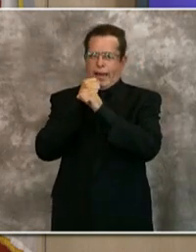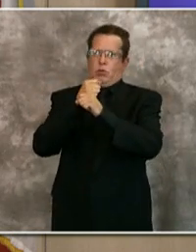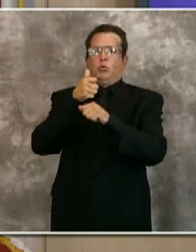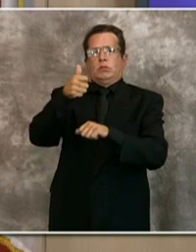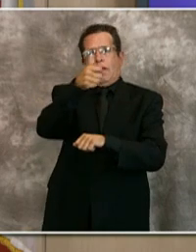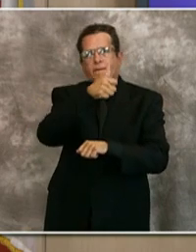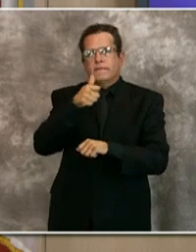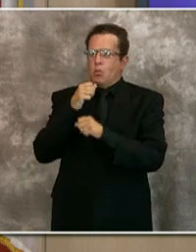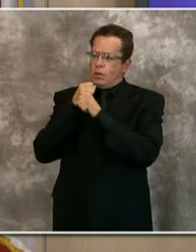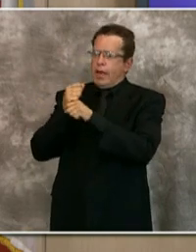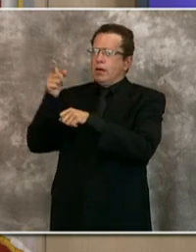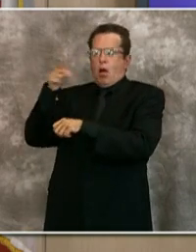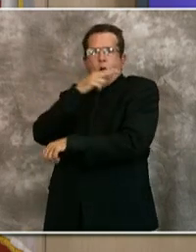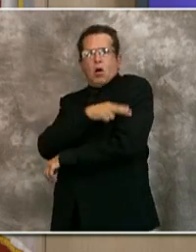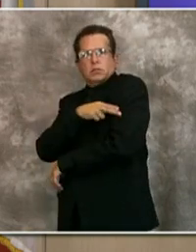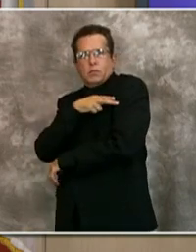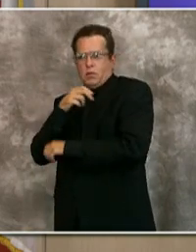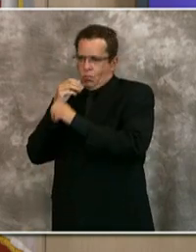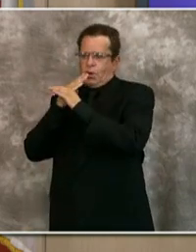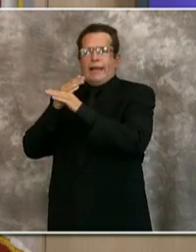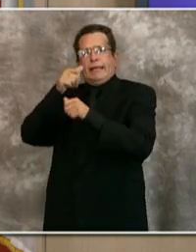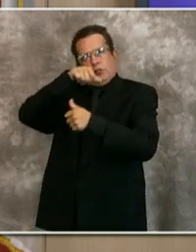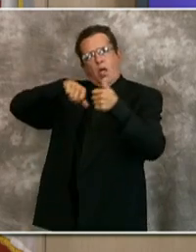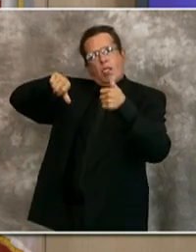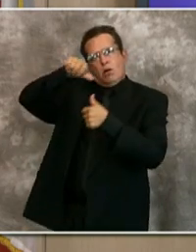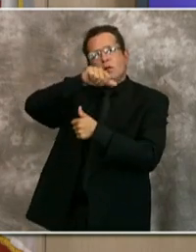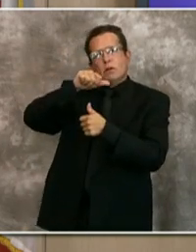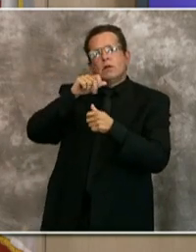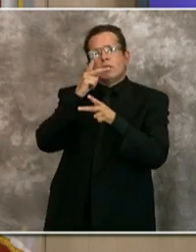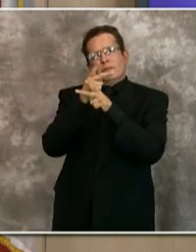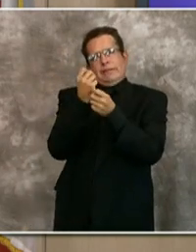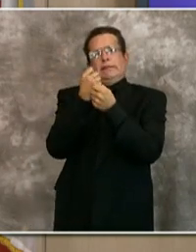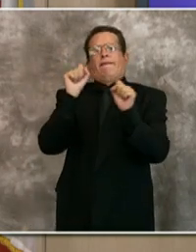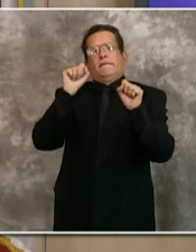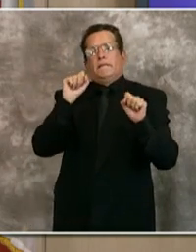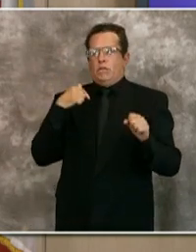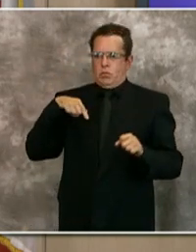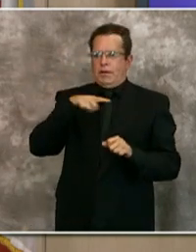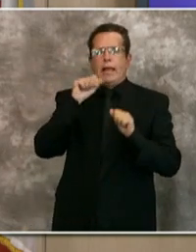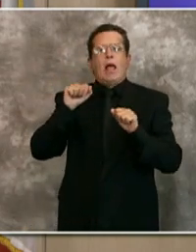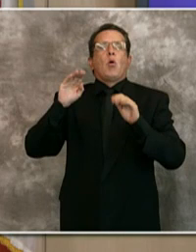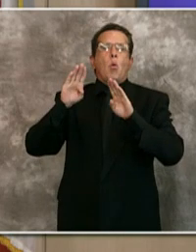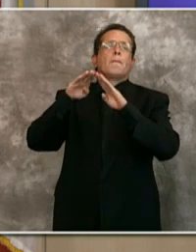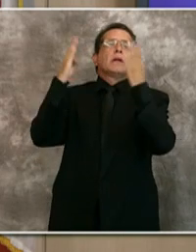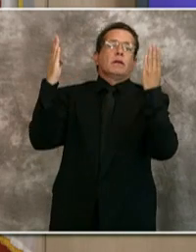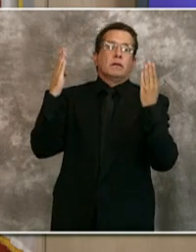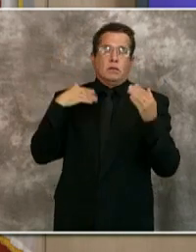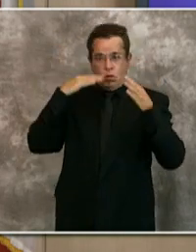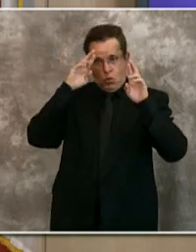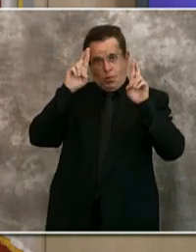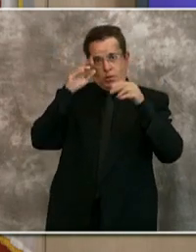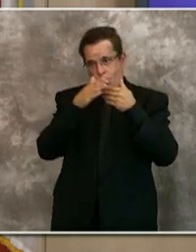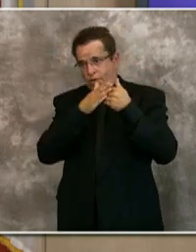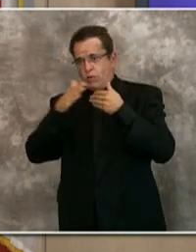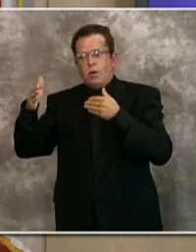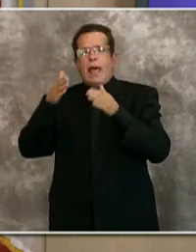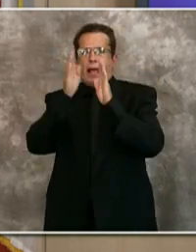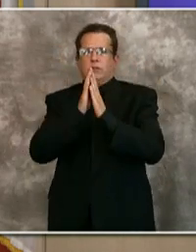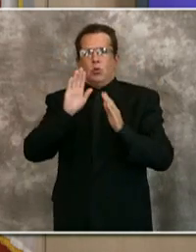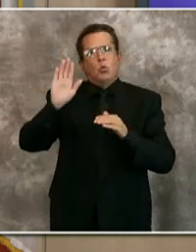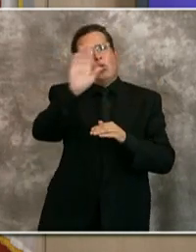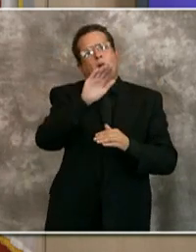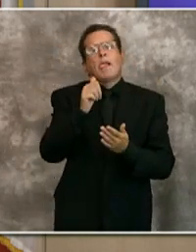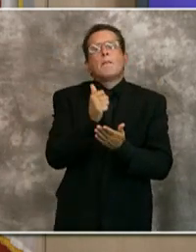integrity of our healthcare system, to protect one another, and to protect our reopening. And so as we move forward, we continue to ask for